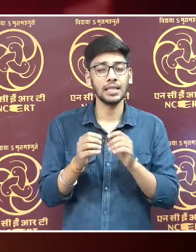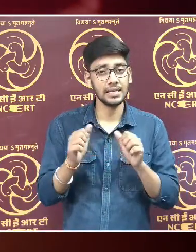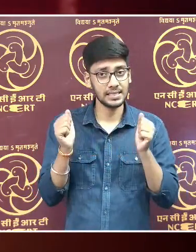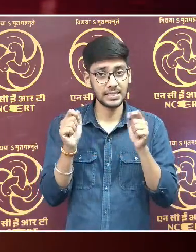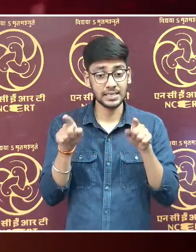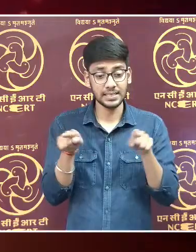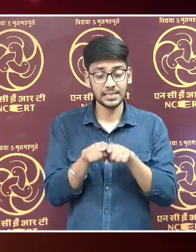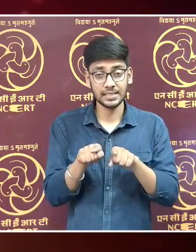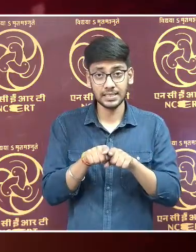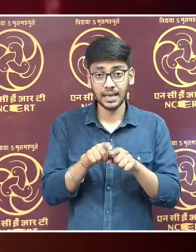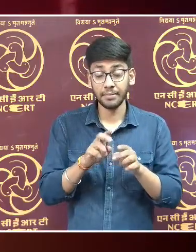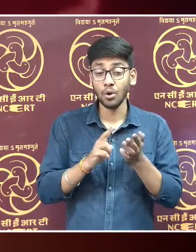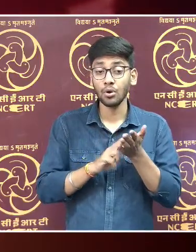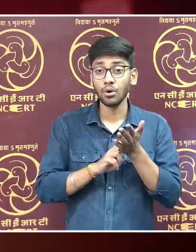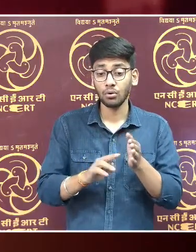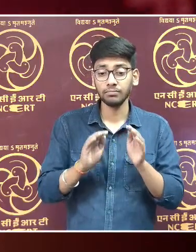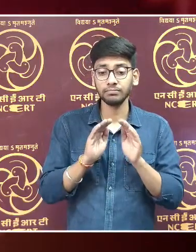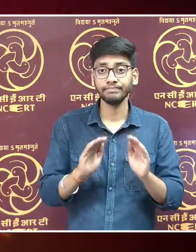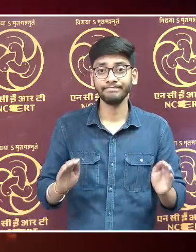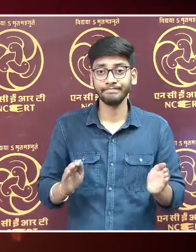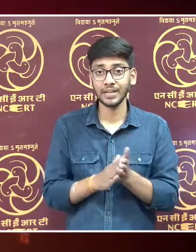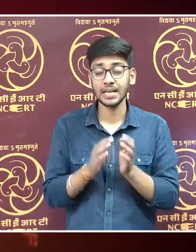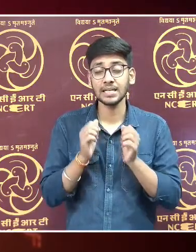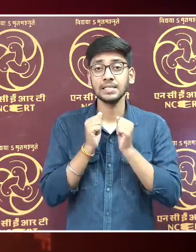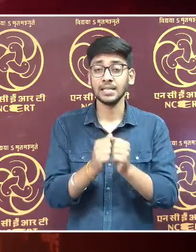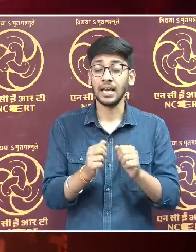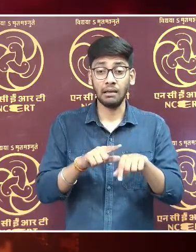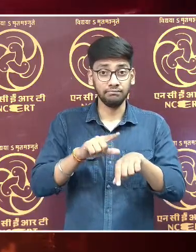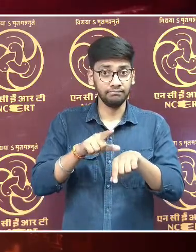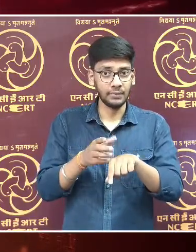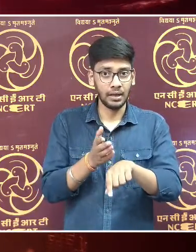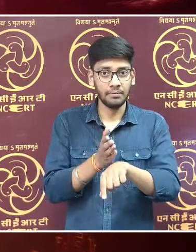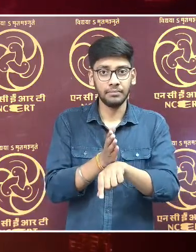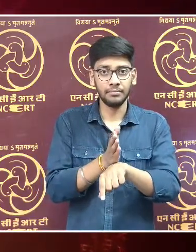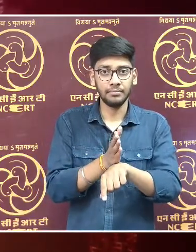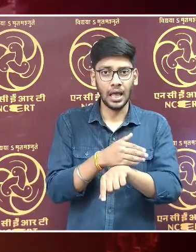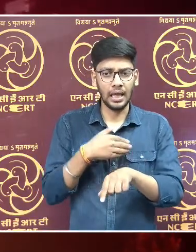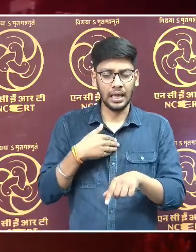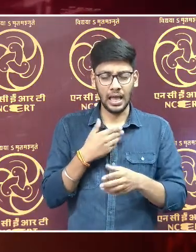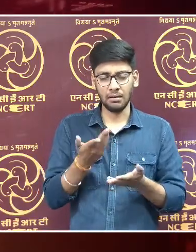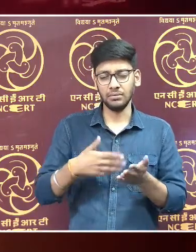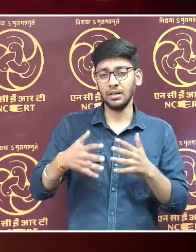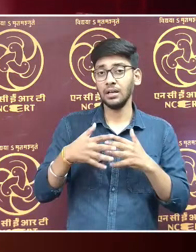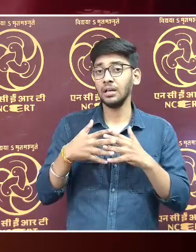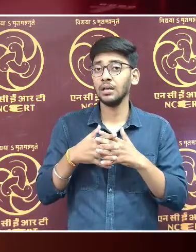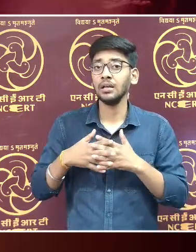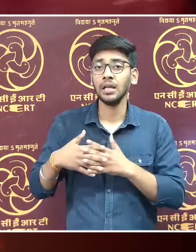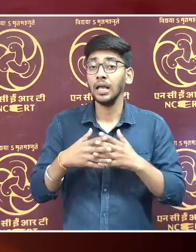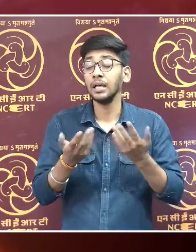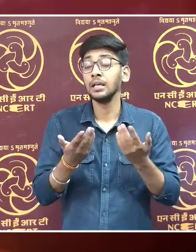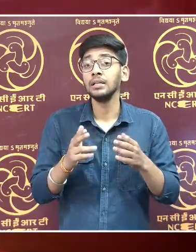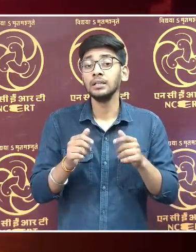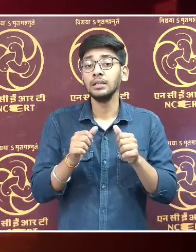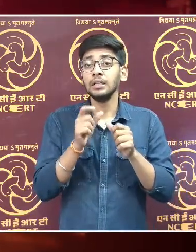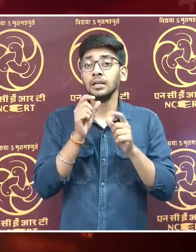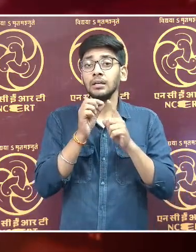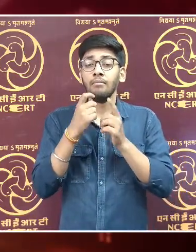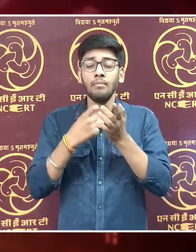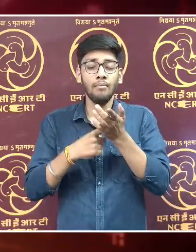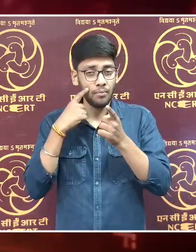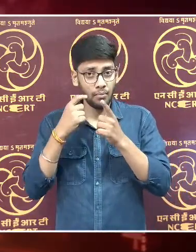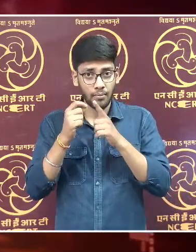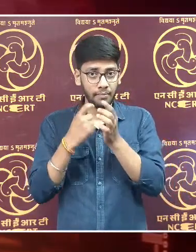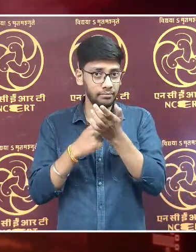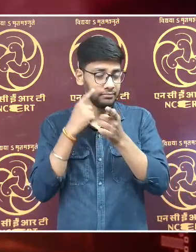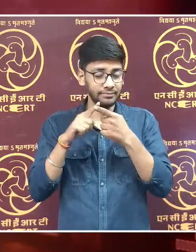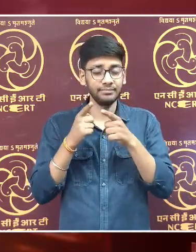that into an inclusive setup, we have to identify them at an early stage and rehabilitate them appropriate aids and appliances,